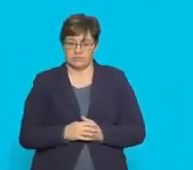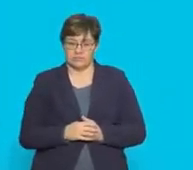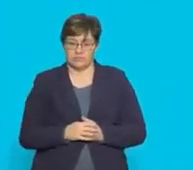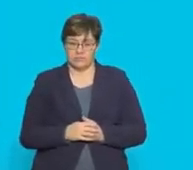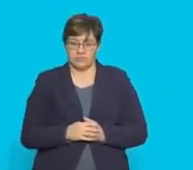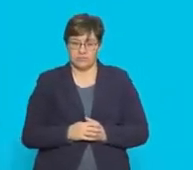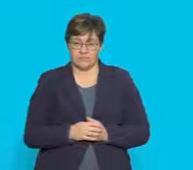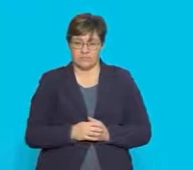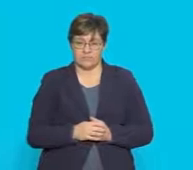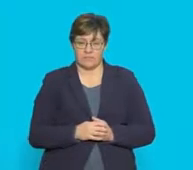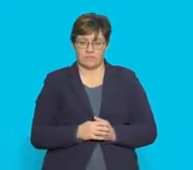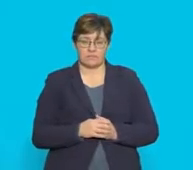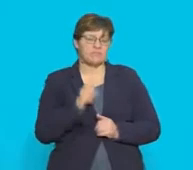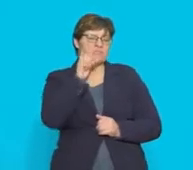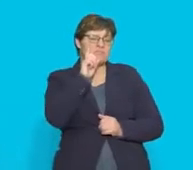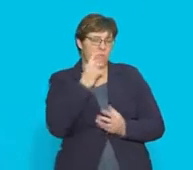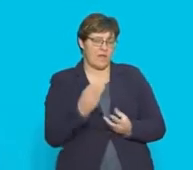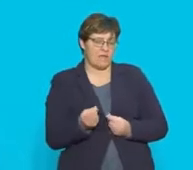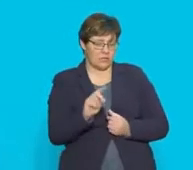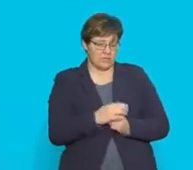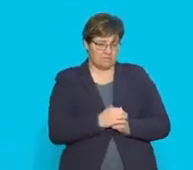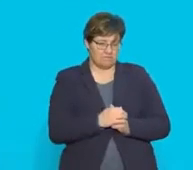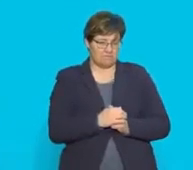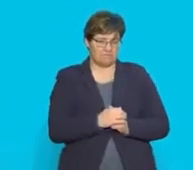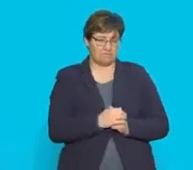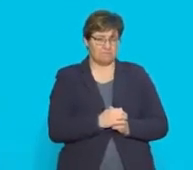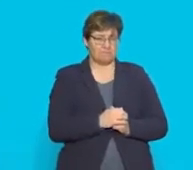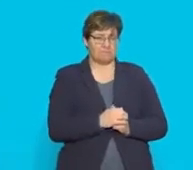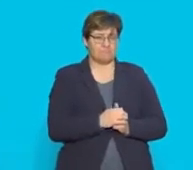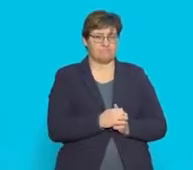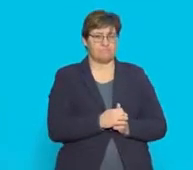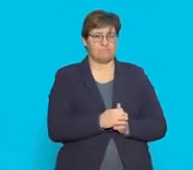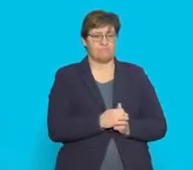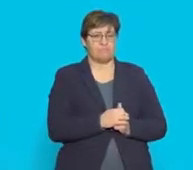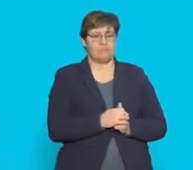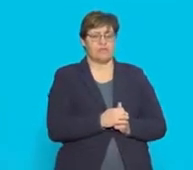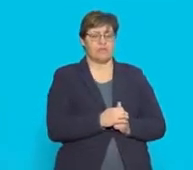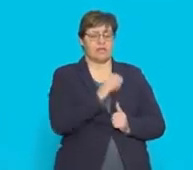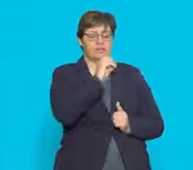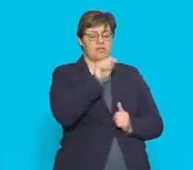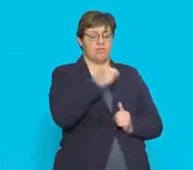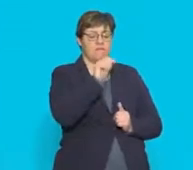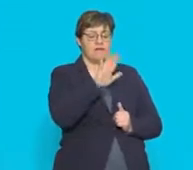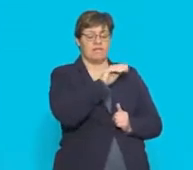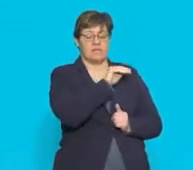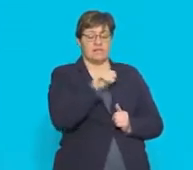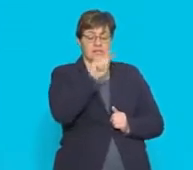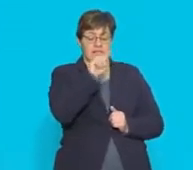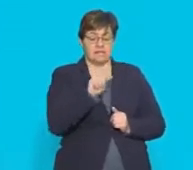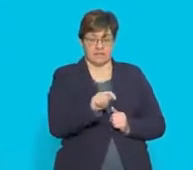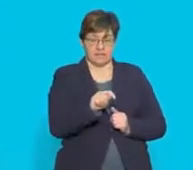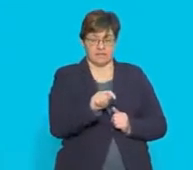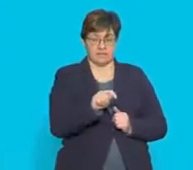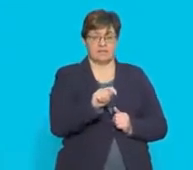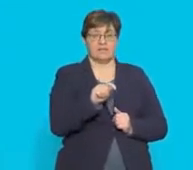0,00001. Now, let's see what will we have, right? So I'm going to have 0,5